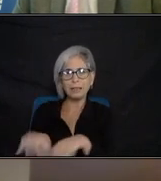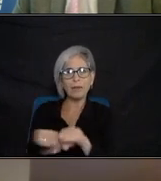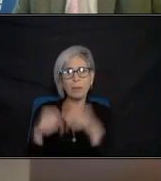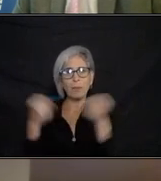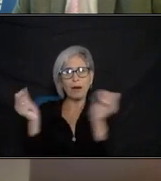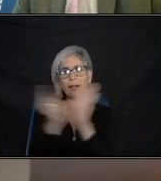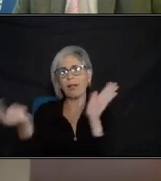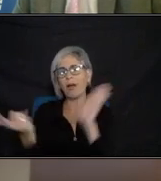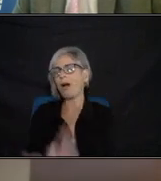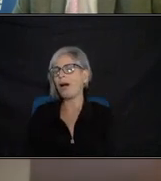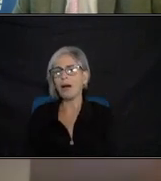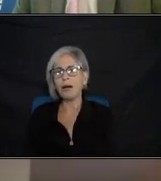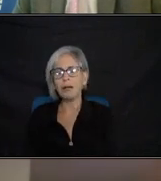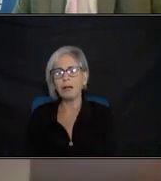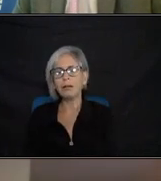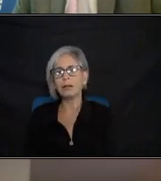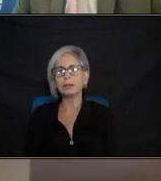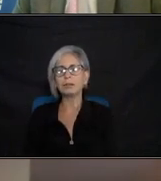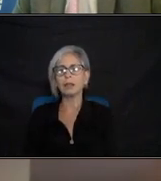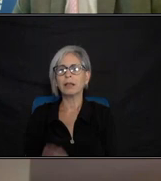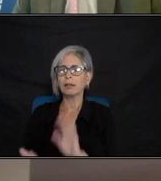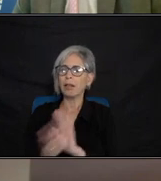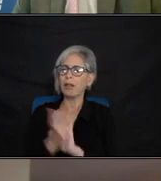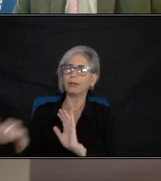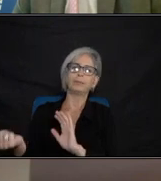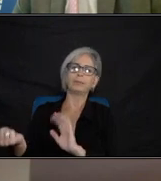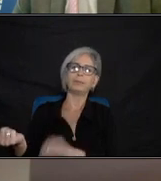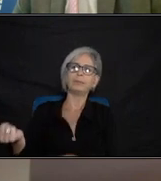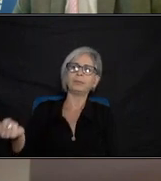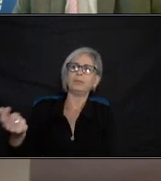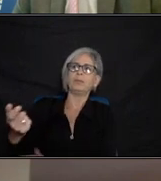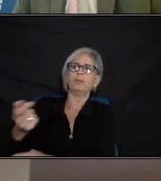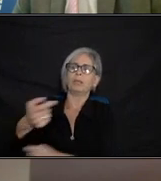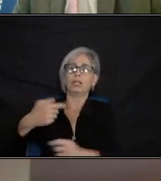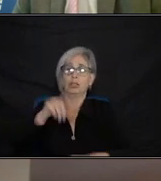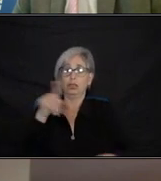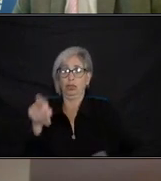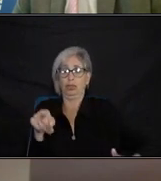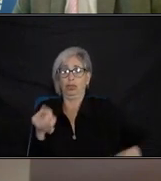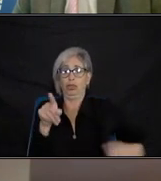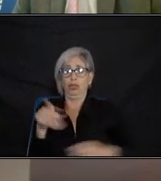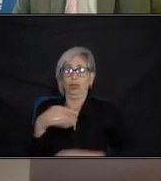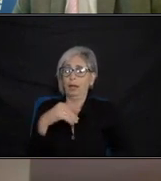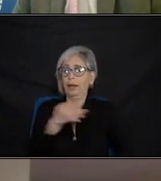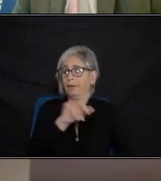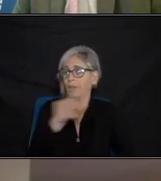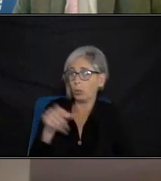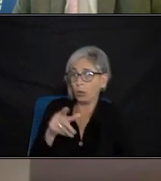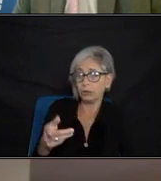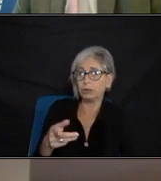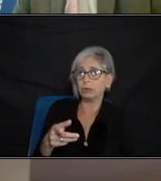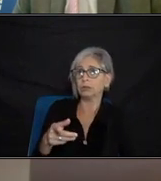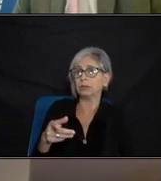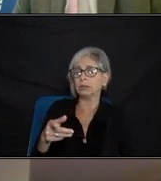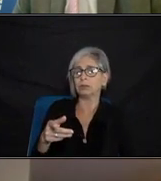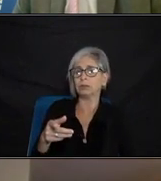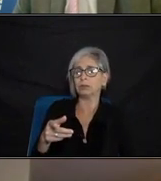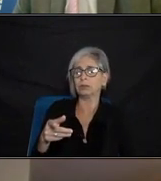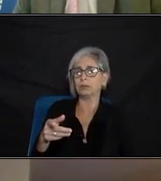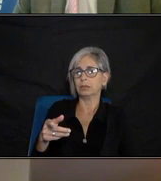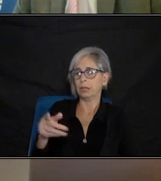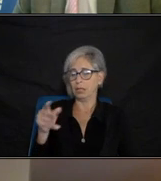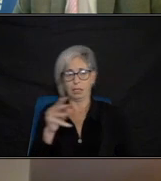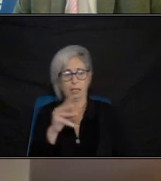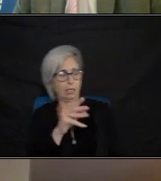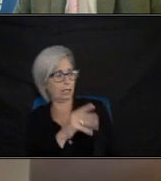the law. It's a law we have. Do you have a question? Do you know why we have these laws? So people are safe. Communities are safe.